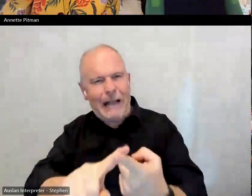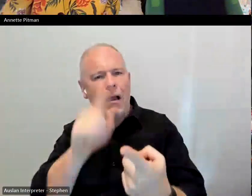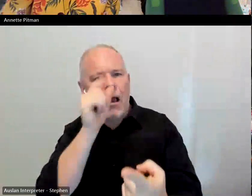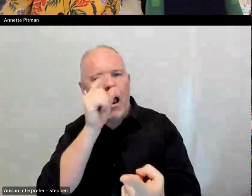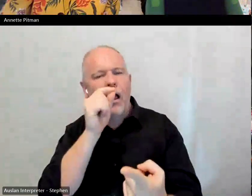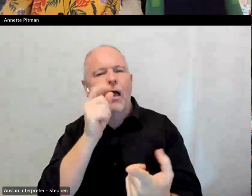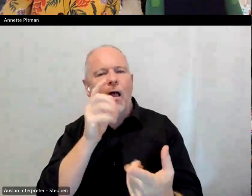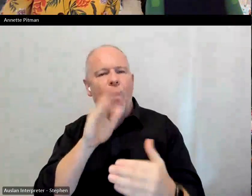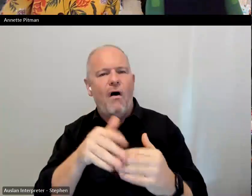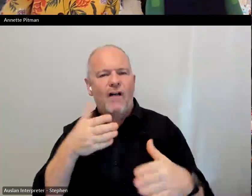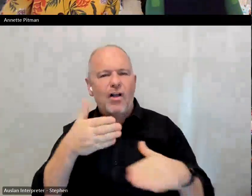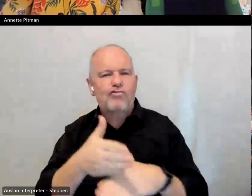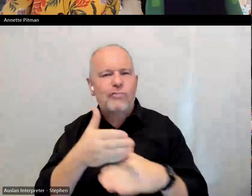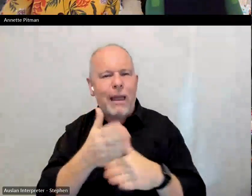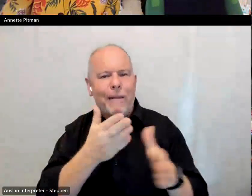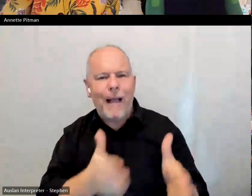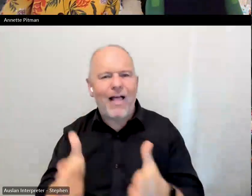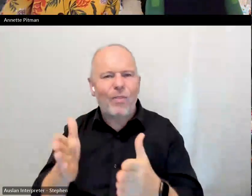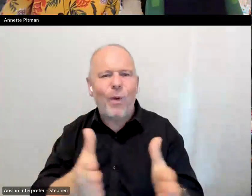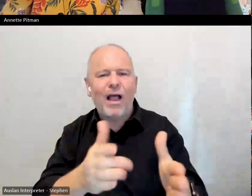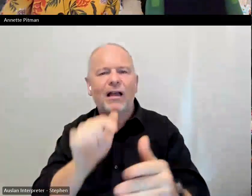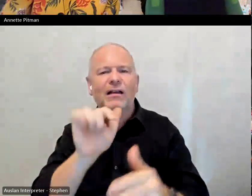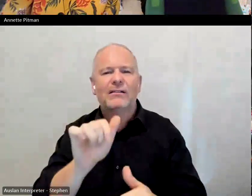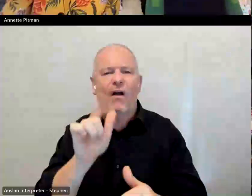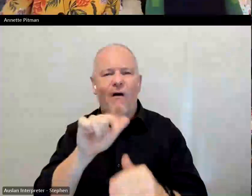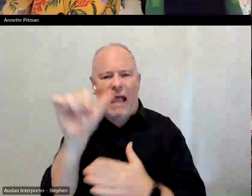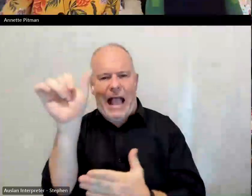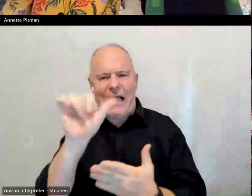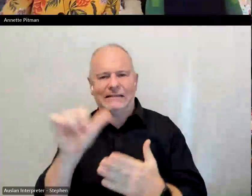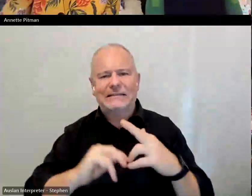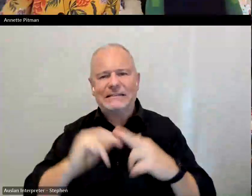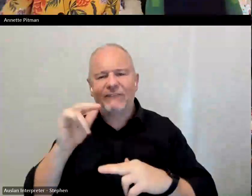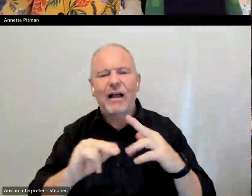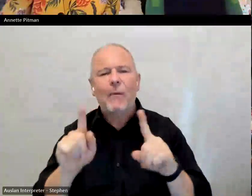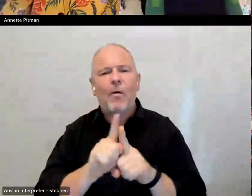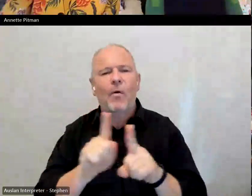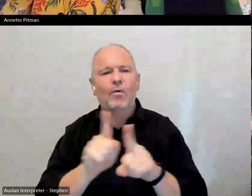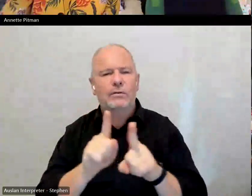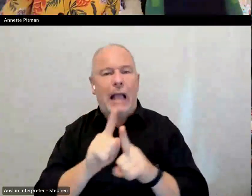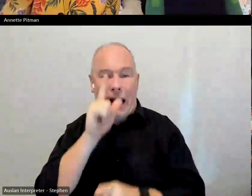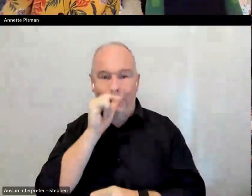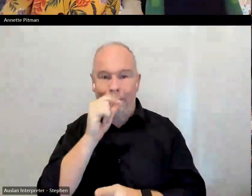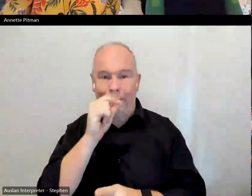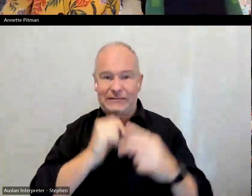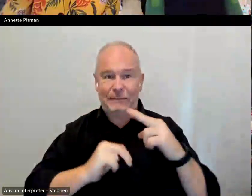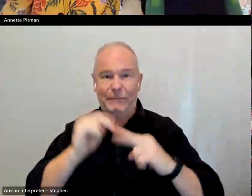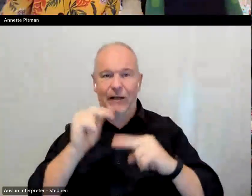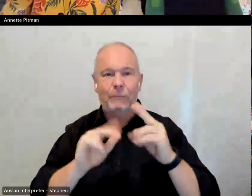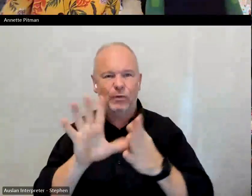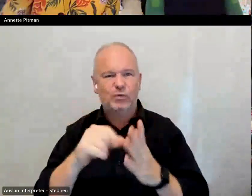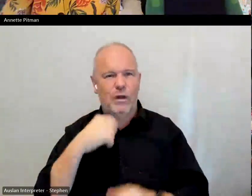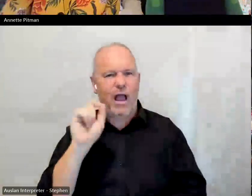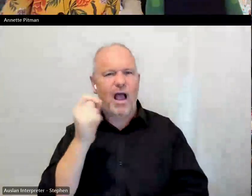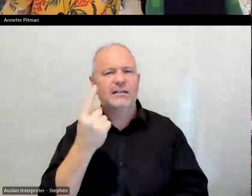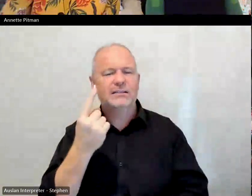around career pathways, it's around artistic development, but also capacity building, because we understand